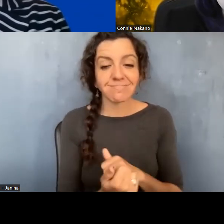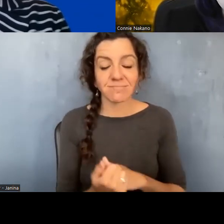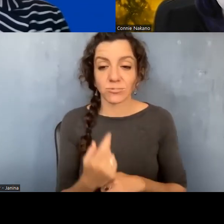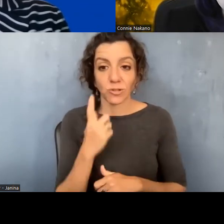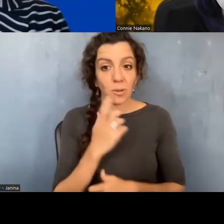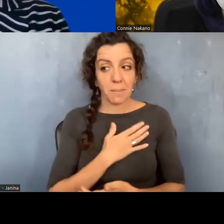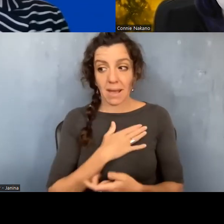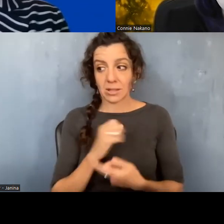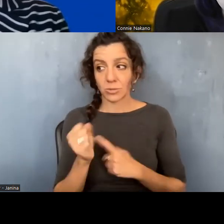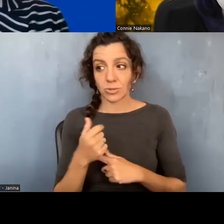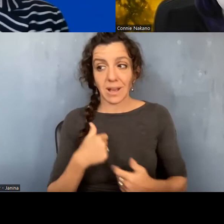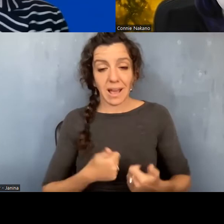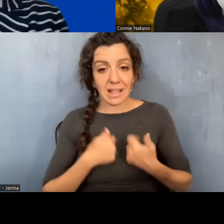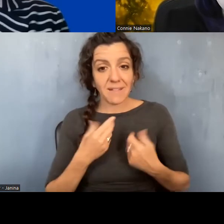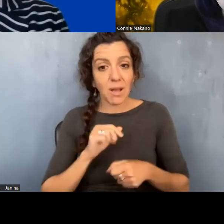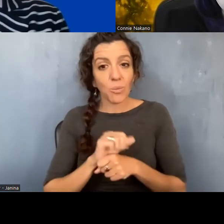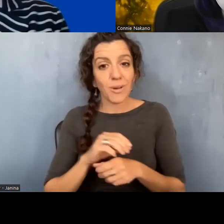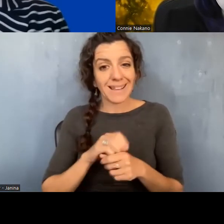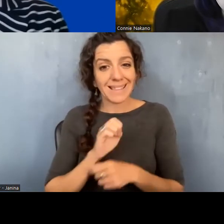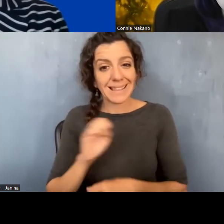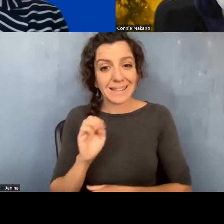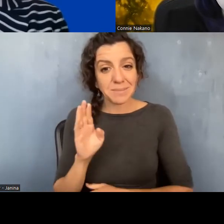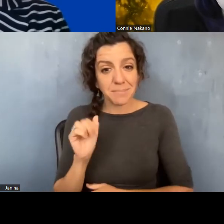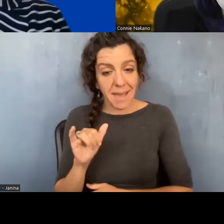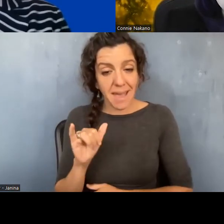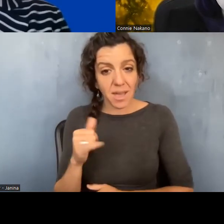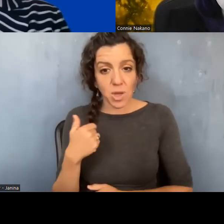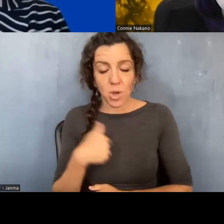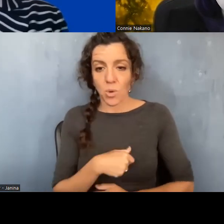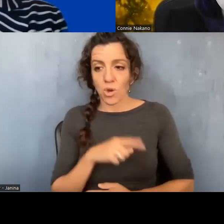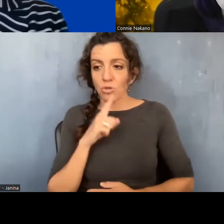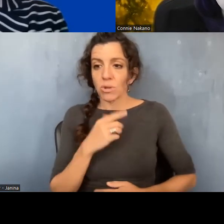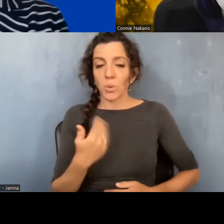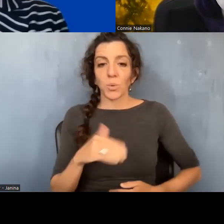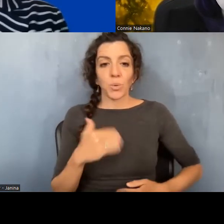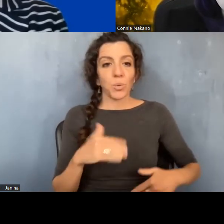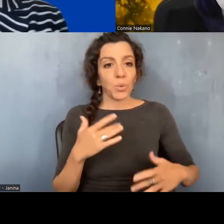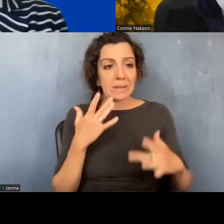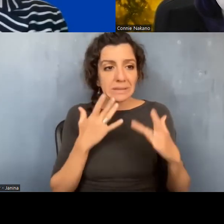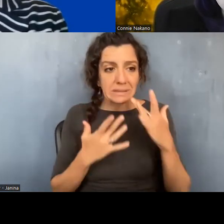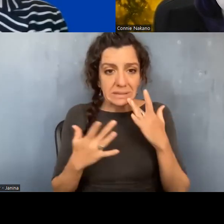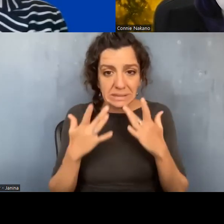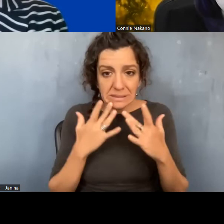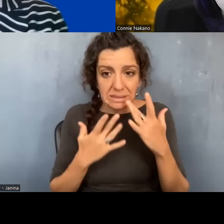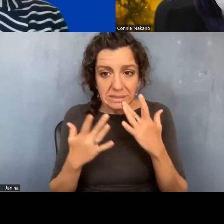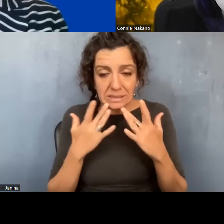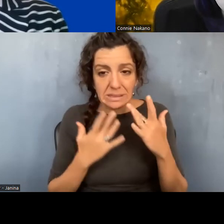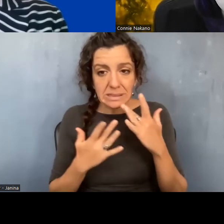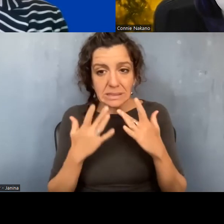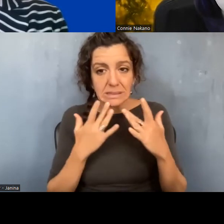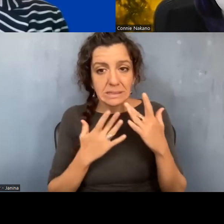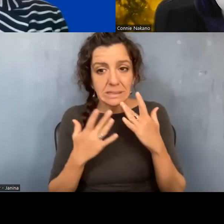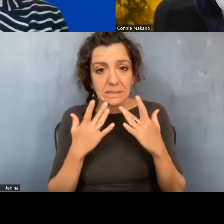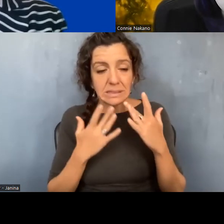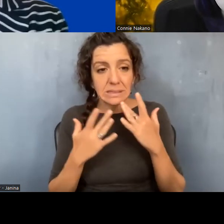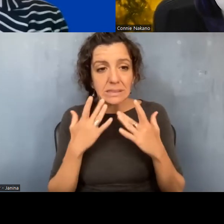case, I live and work in the East Bay, and we really do have a paid caregiver and direct service professional